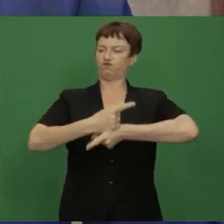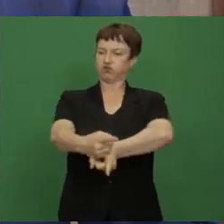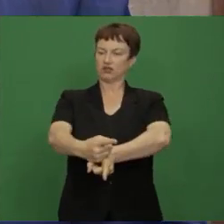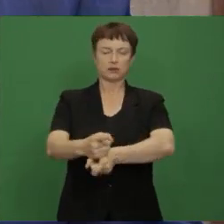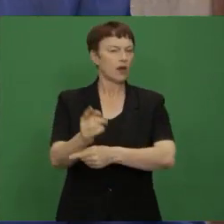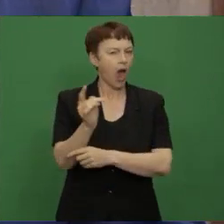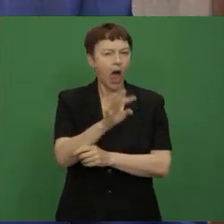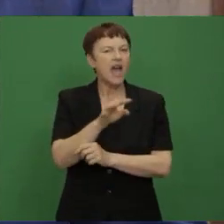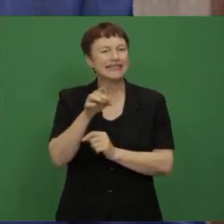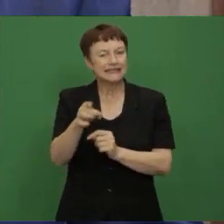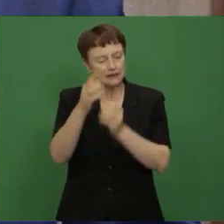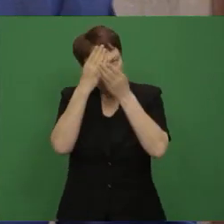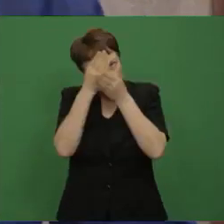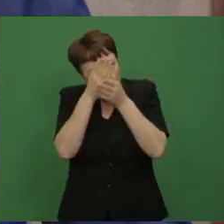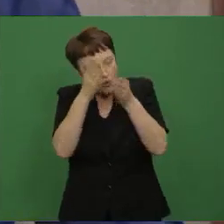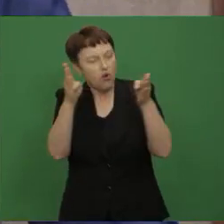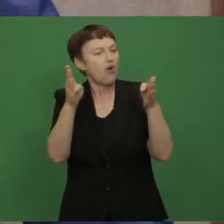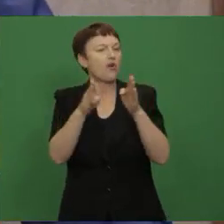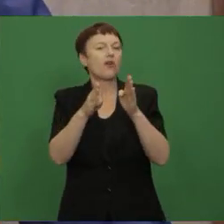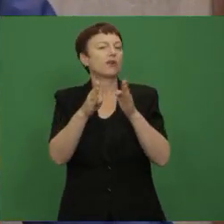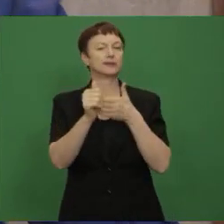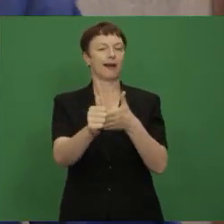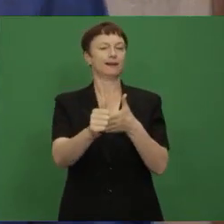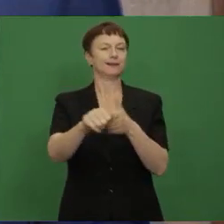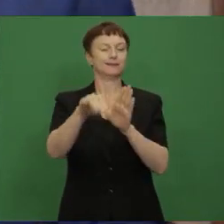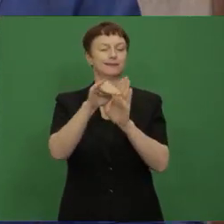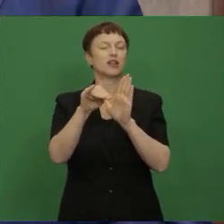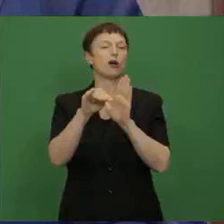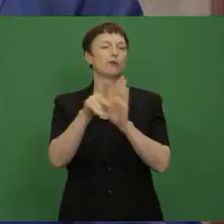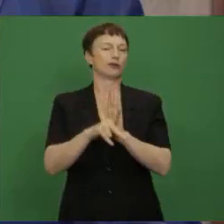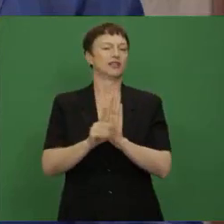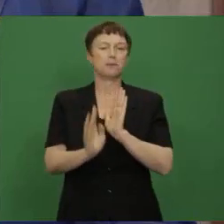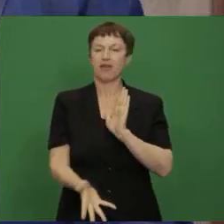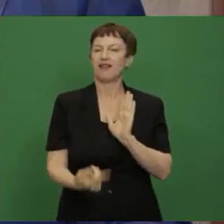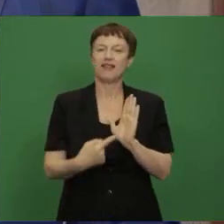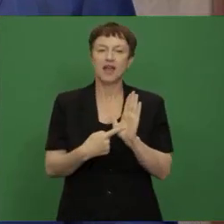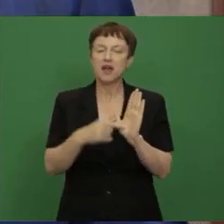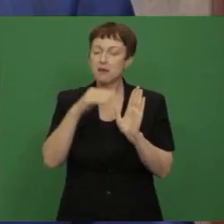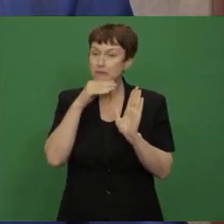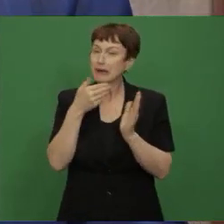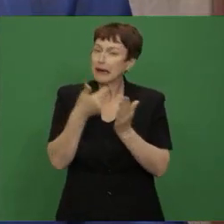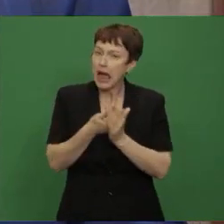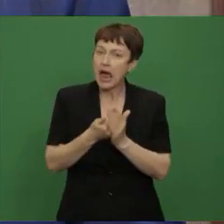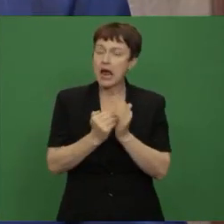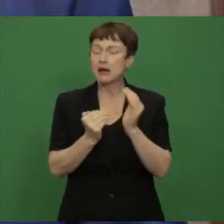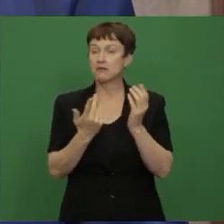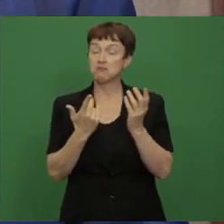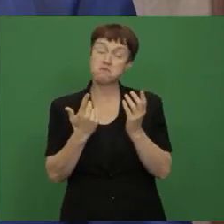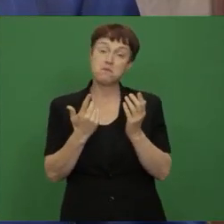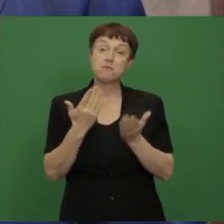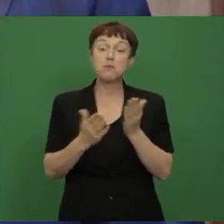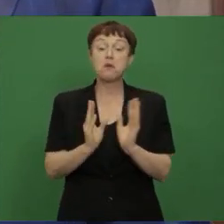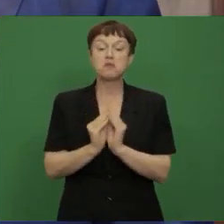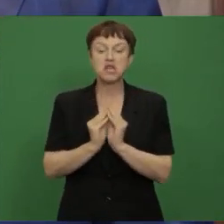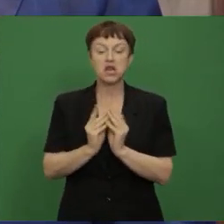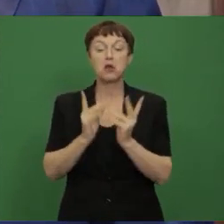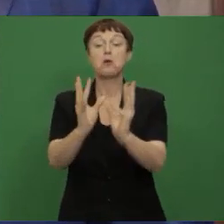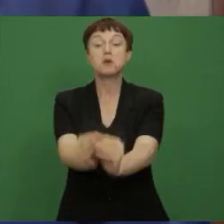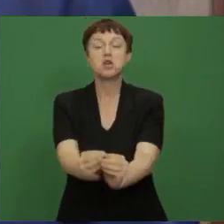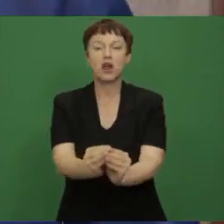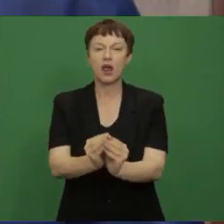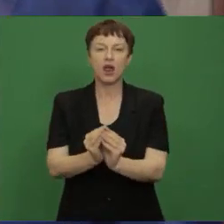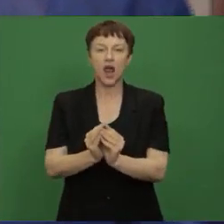broad policy guide which can and does change in either direction between meetings in response to